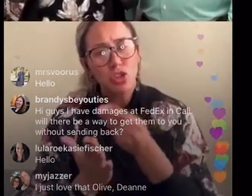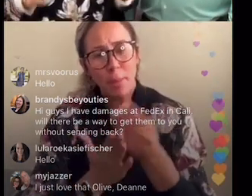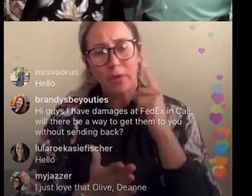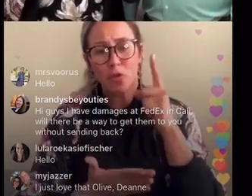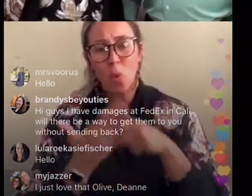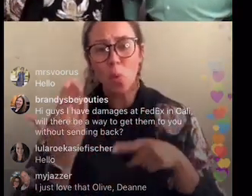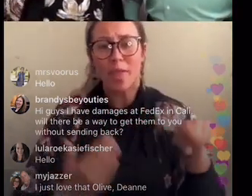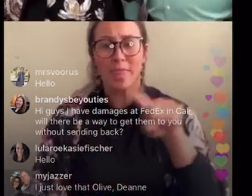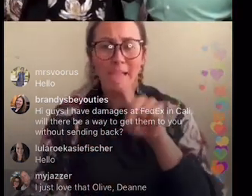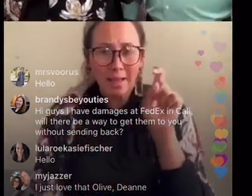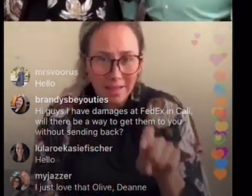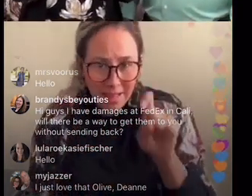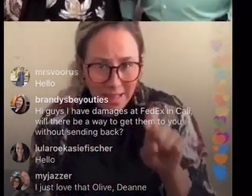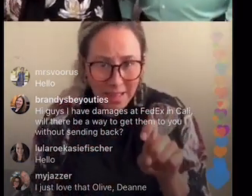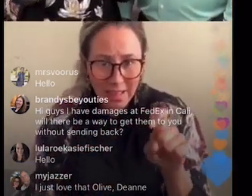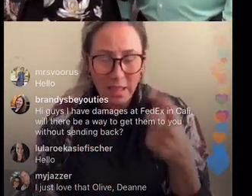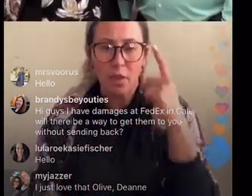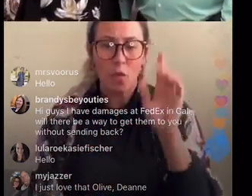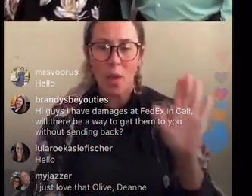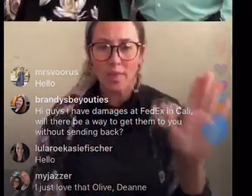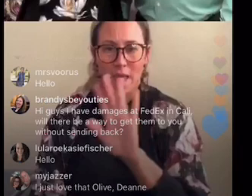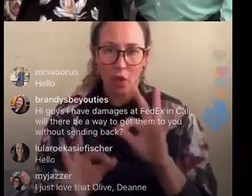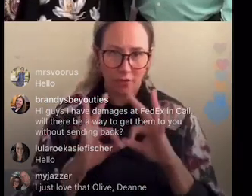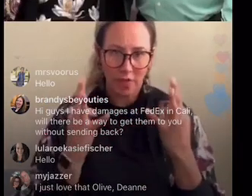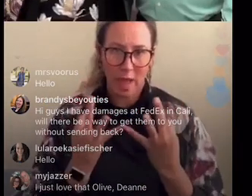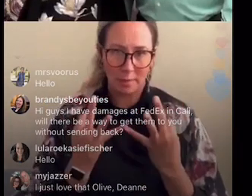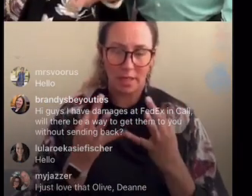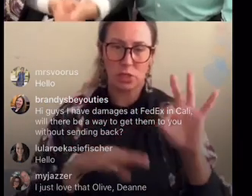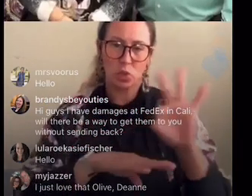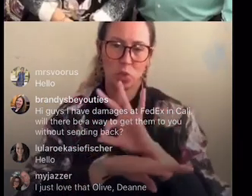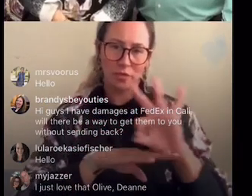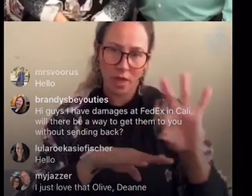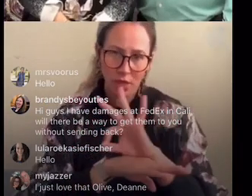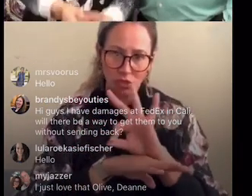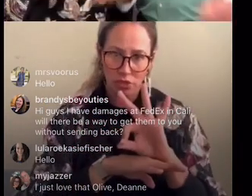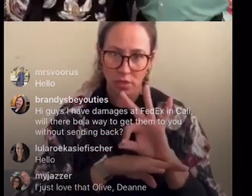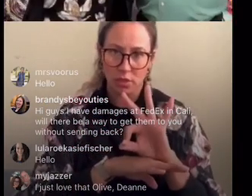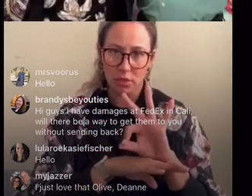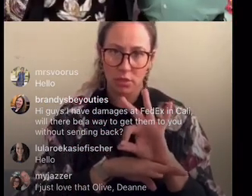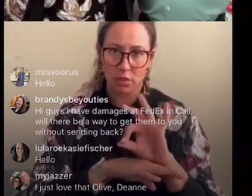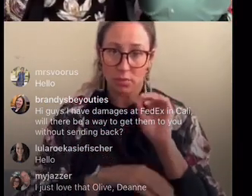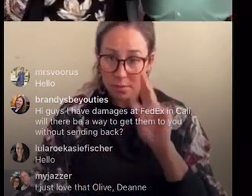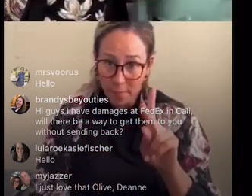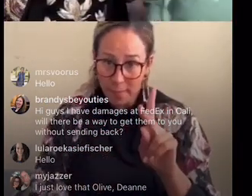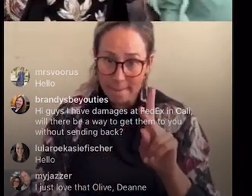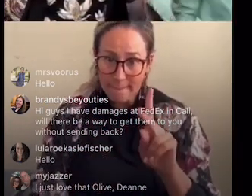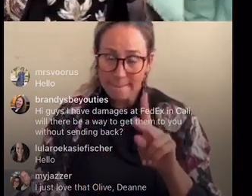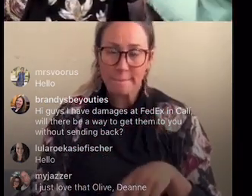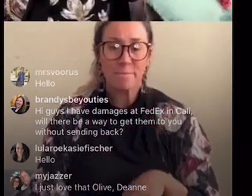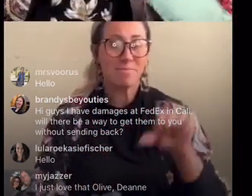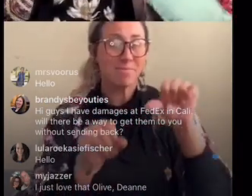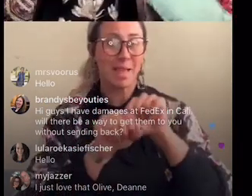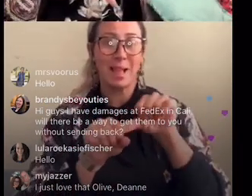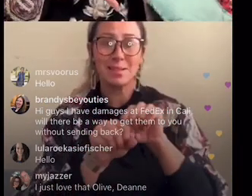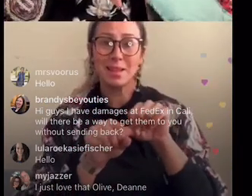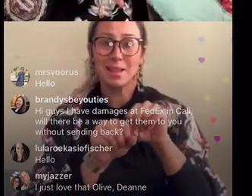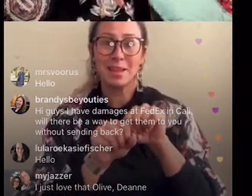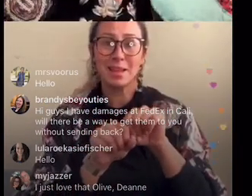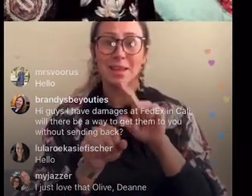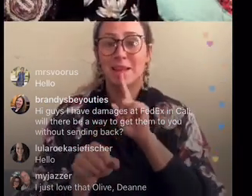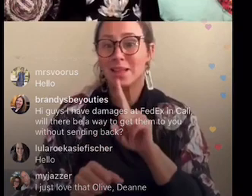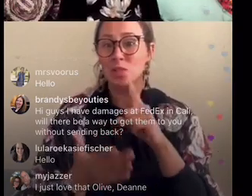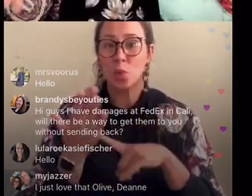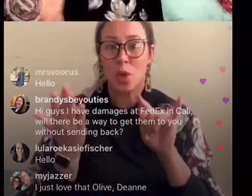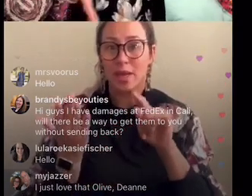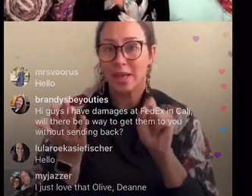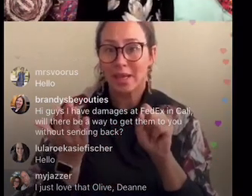they need for their family to function and move forward. Okay? Gasoline is what it is. You